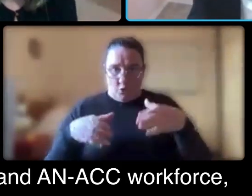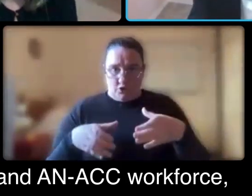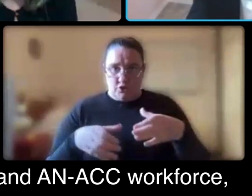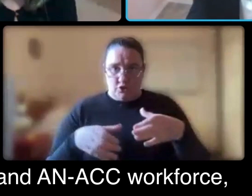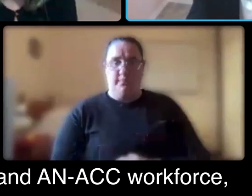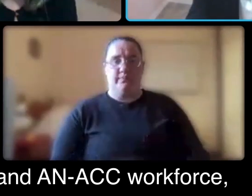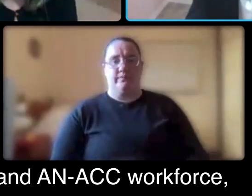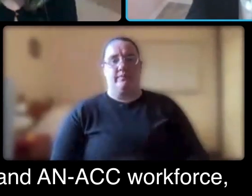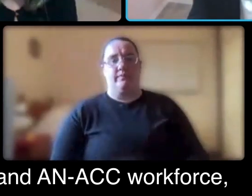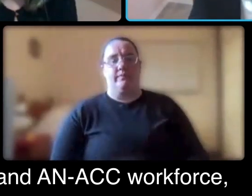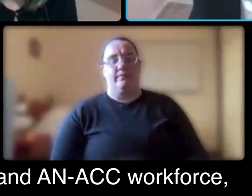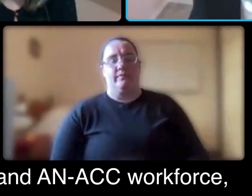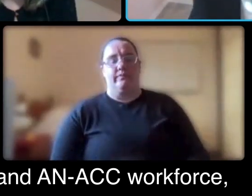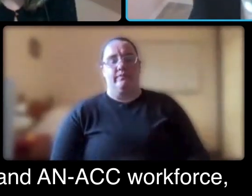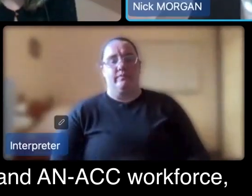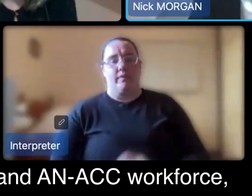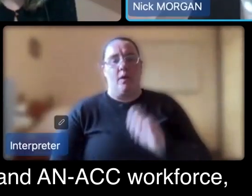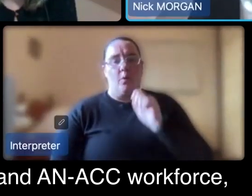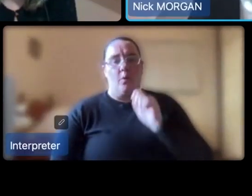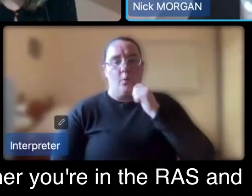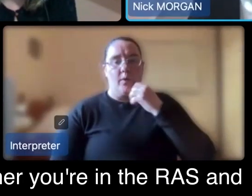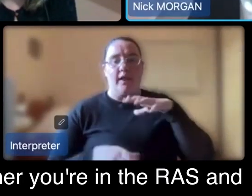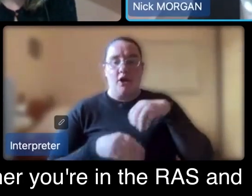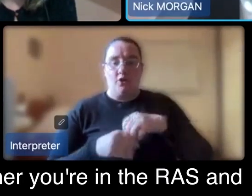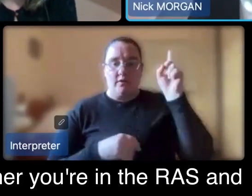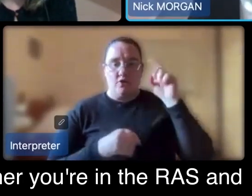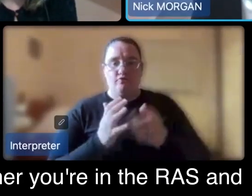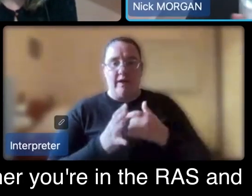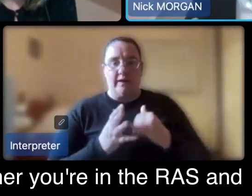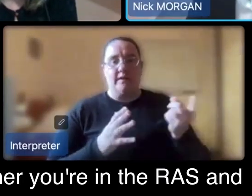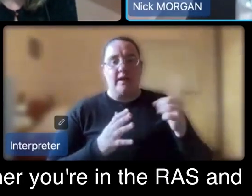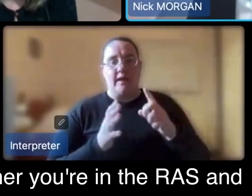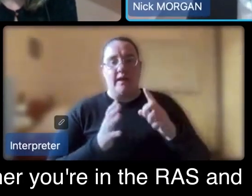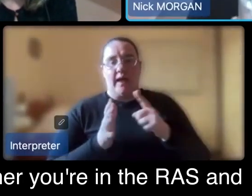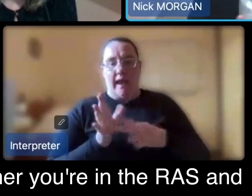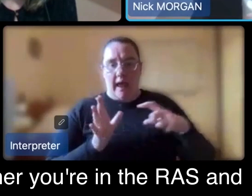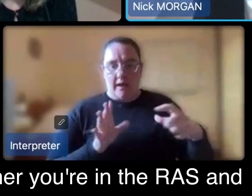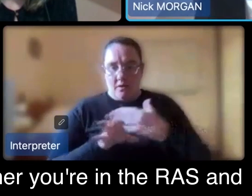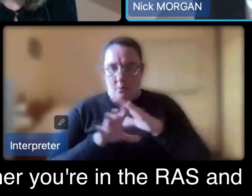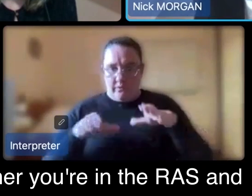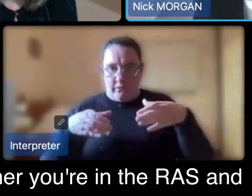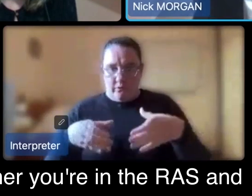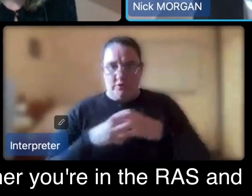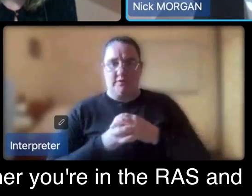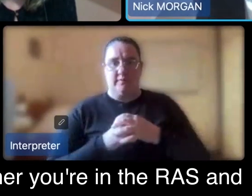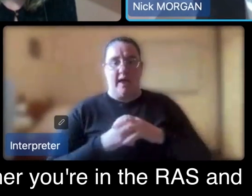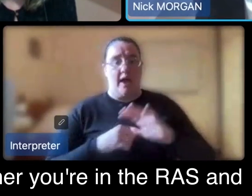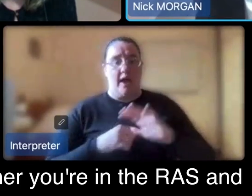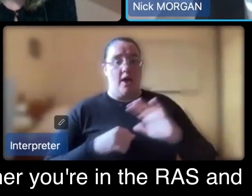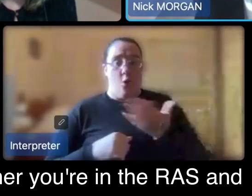existing RAS and ANAC workforce, and all organisations, whether you're in